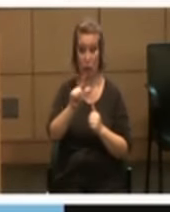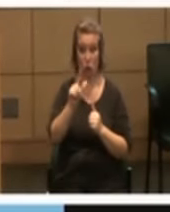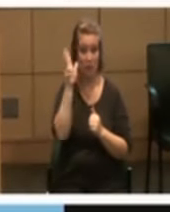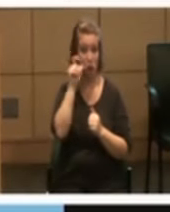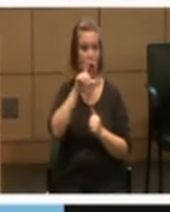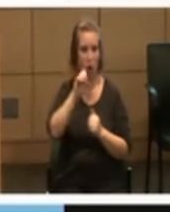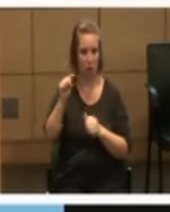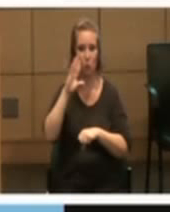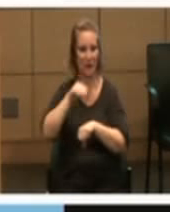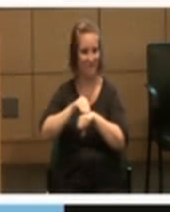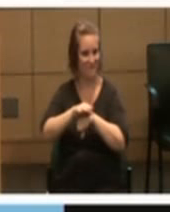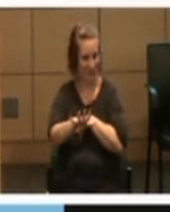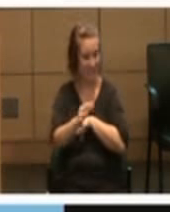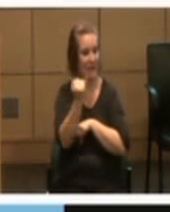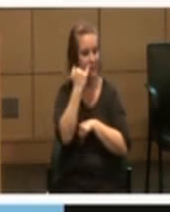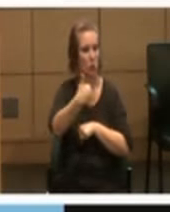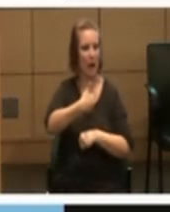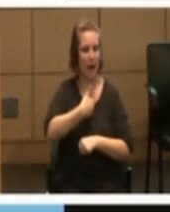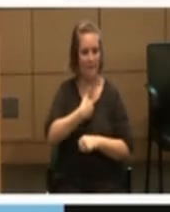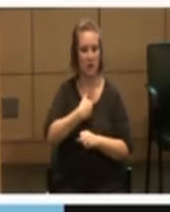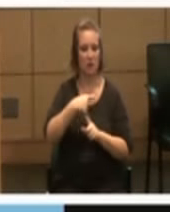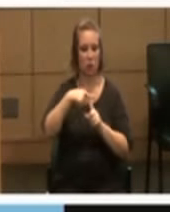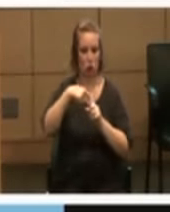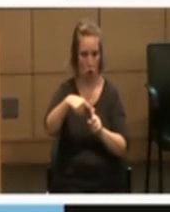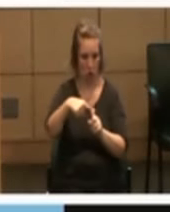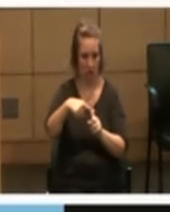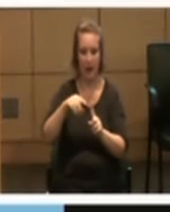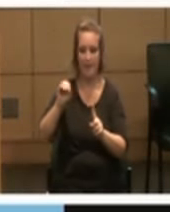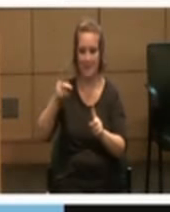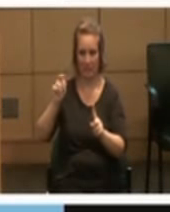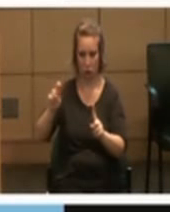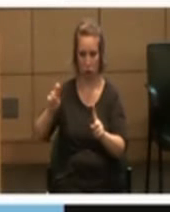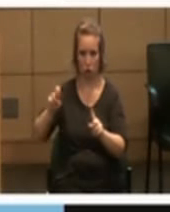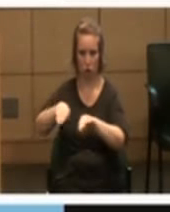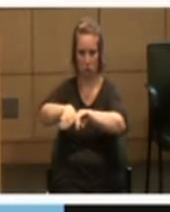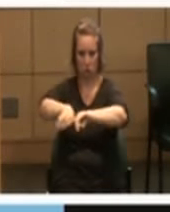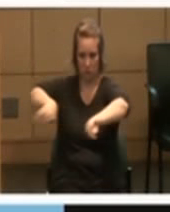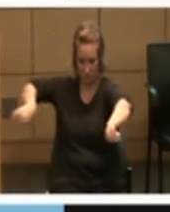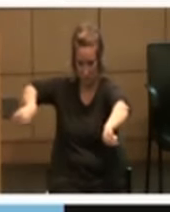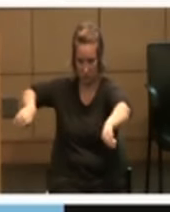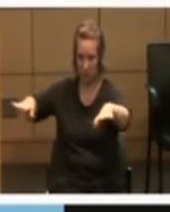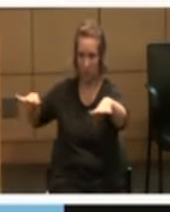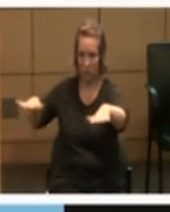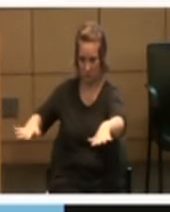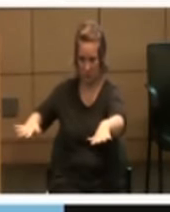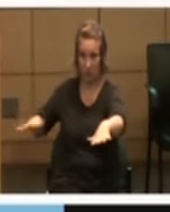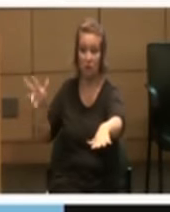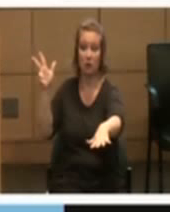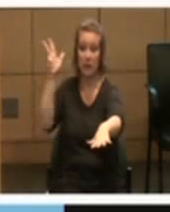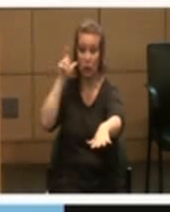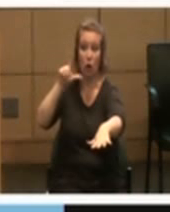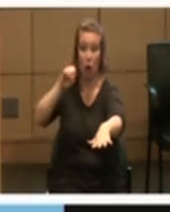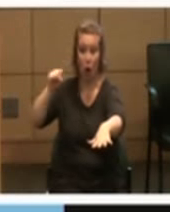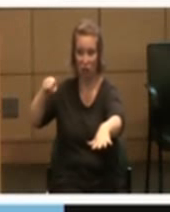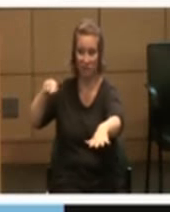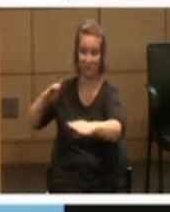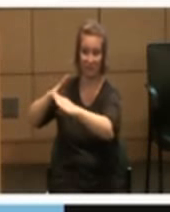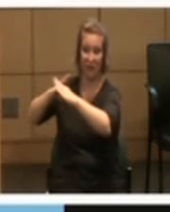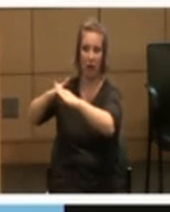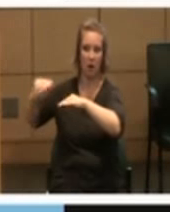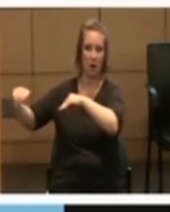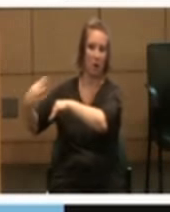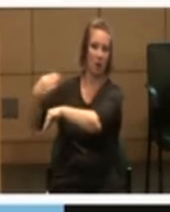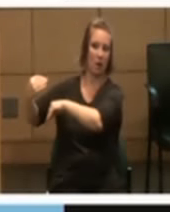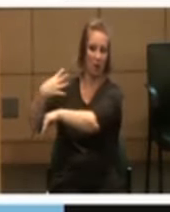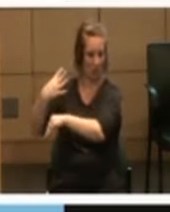you have target and masker spatially separated, and the masker is on the side of the ear with the hearing loss. So that's pretty important